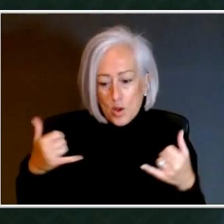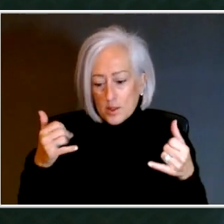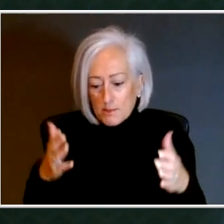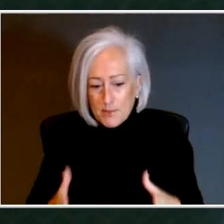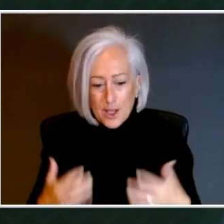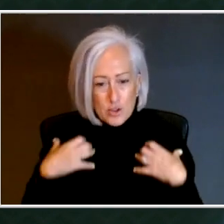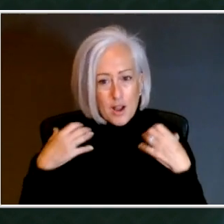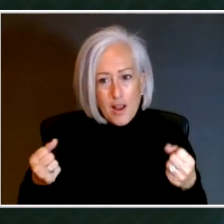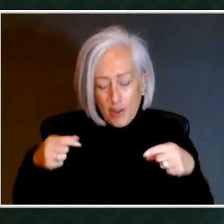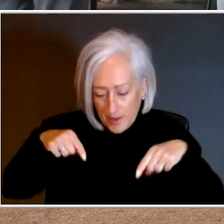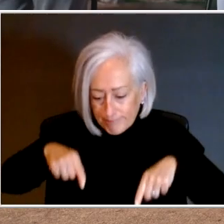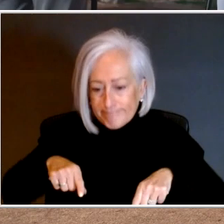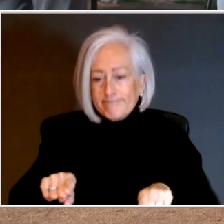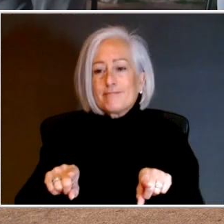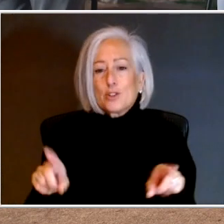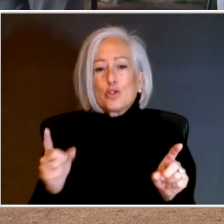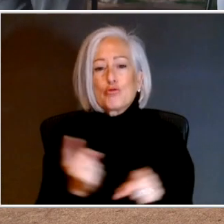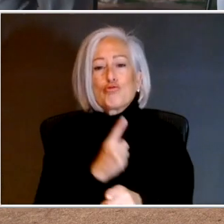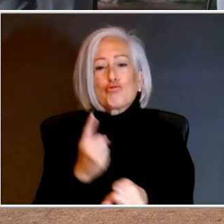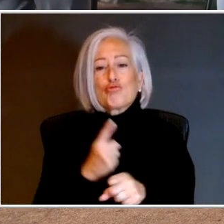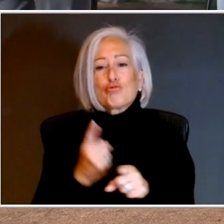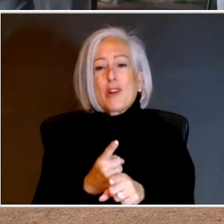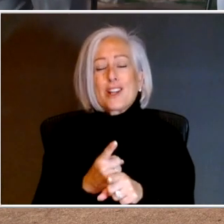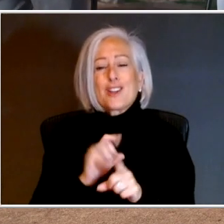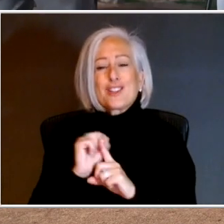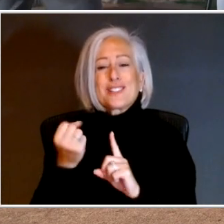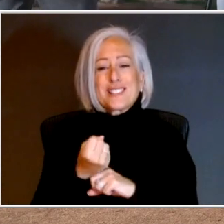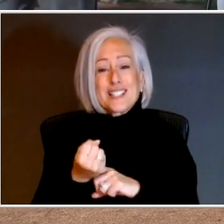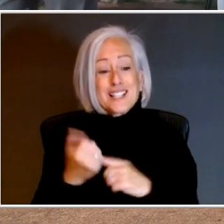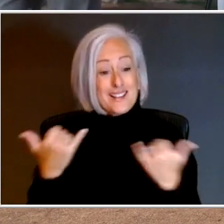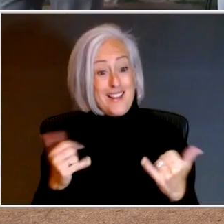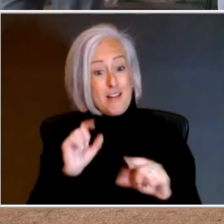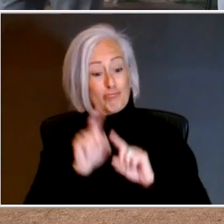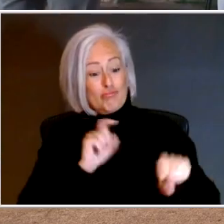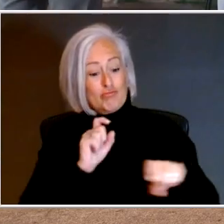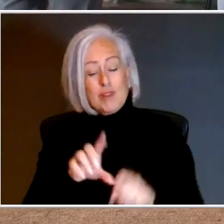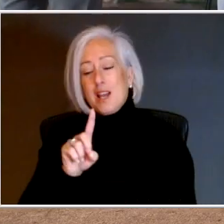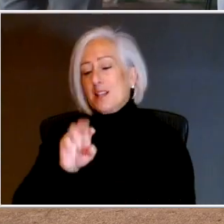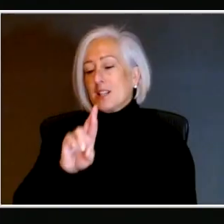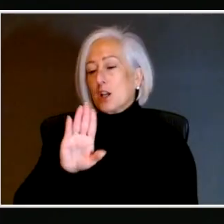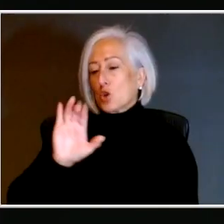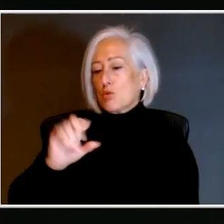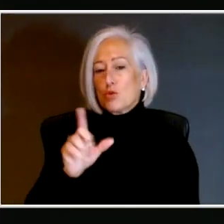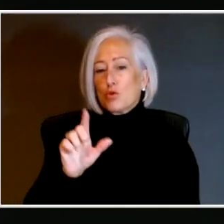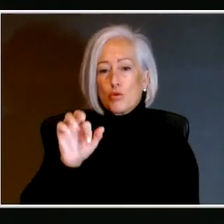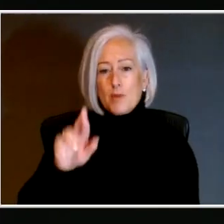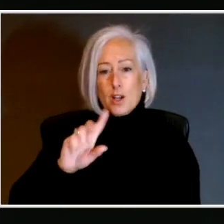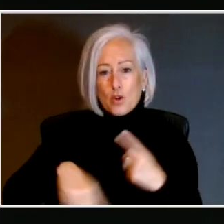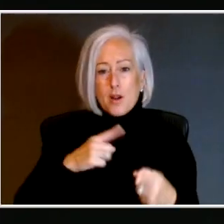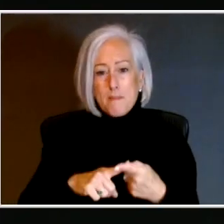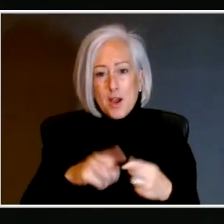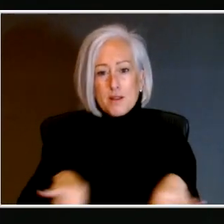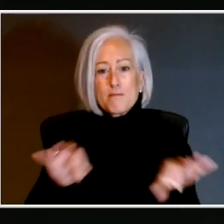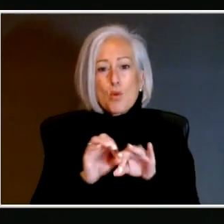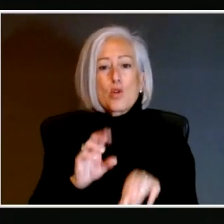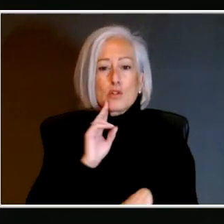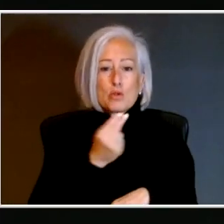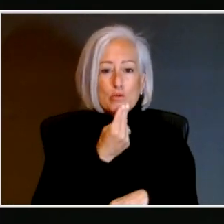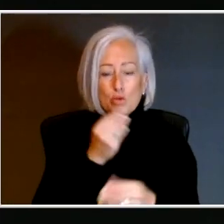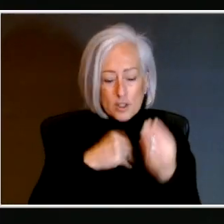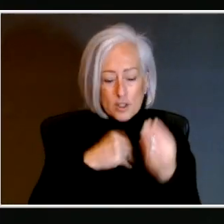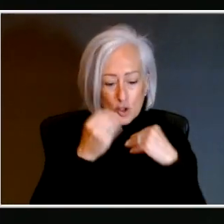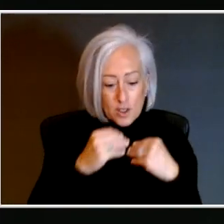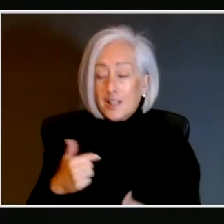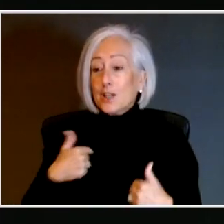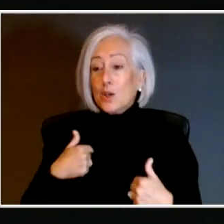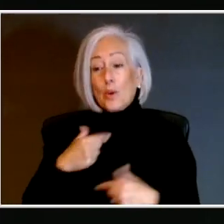asked assistant team physician Dr. Jake Brubaker about the importance of diet and nutrition. We care about diet and nutrition because it's the